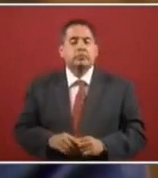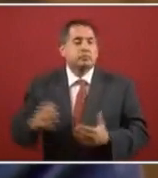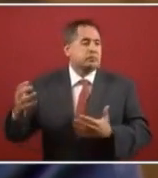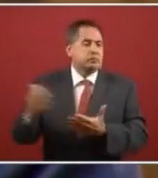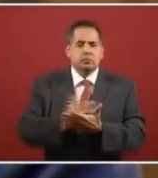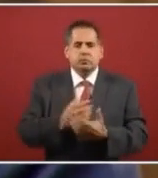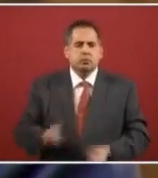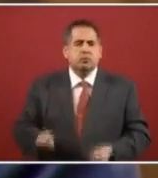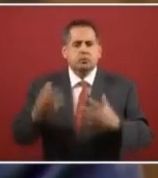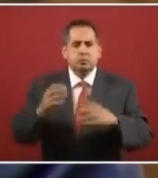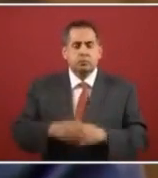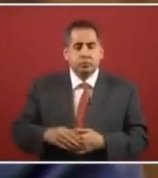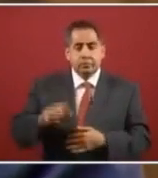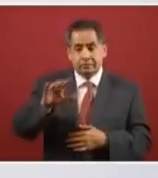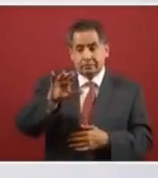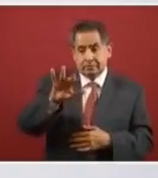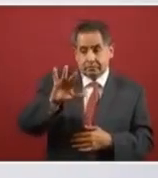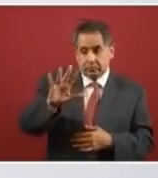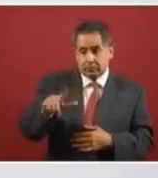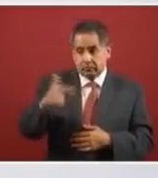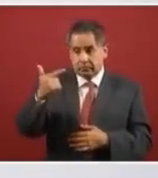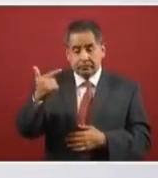they got